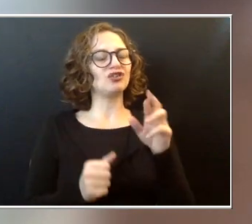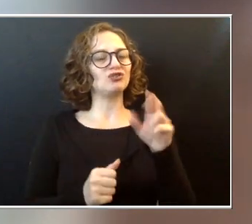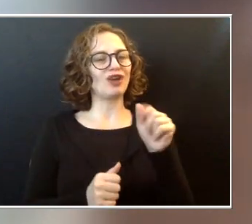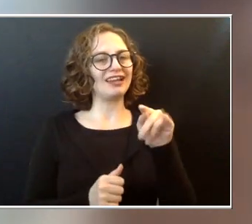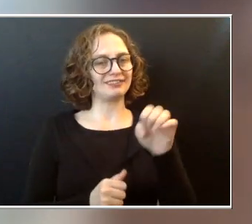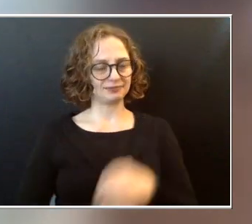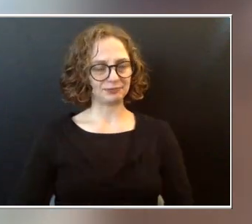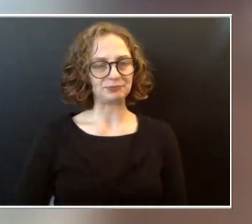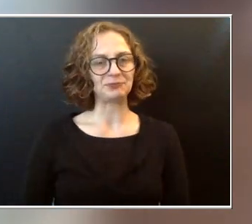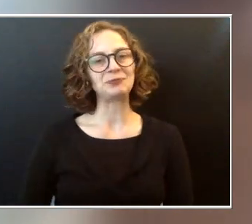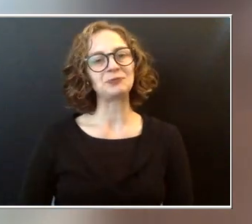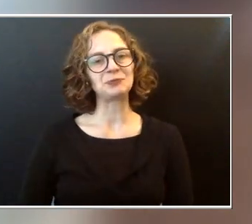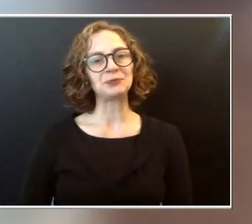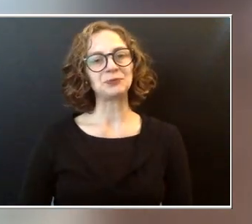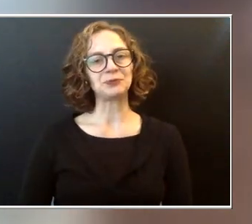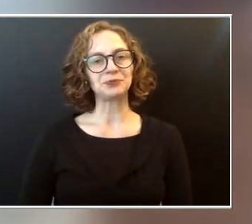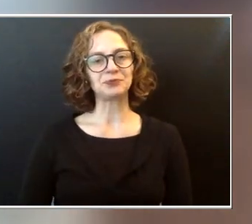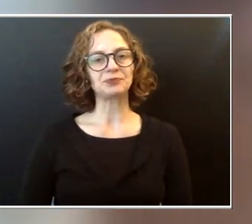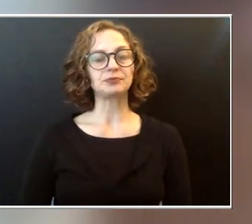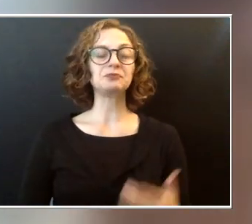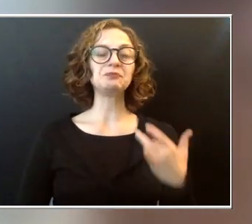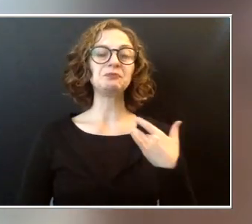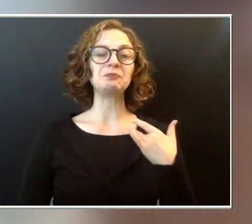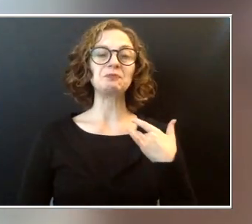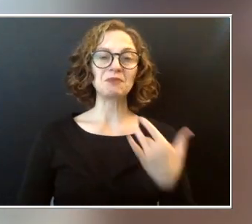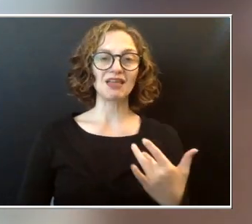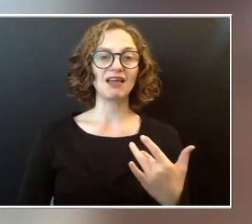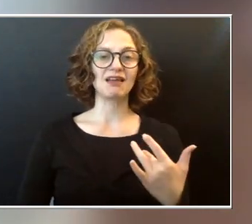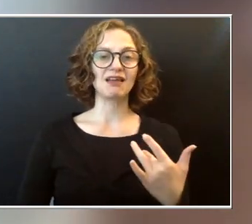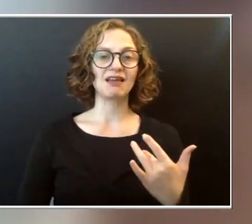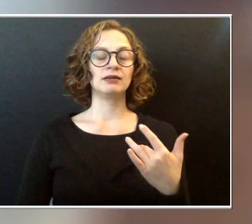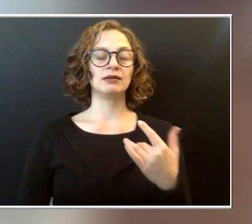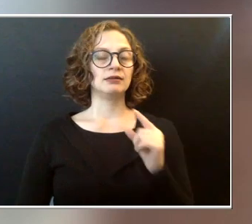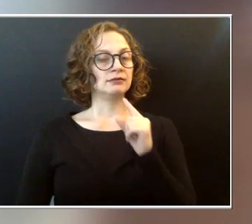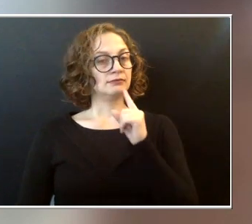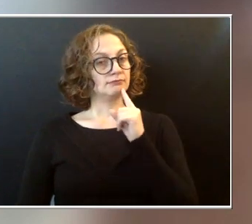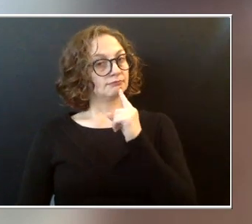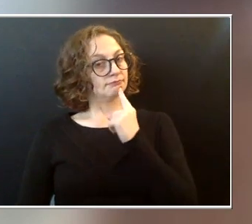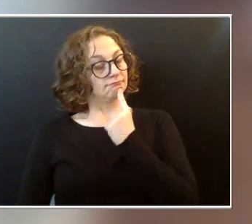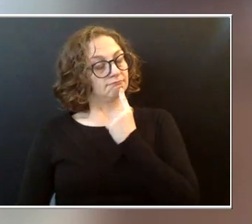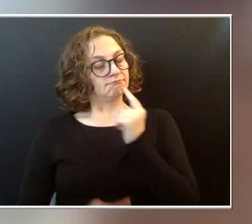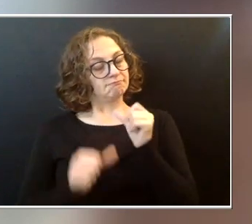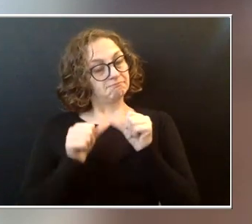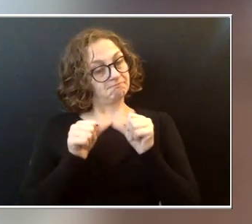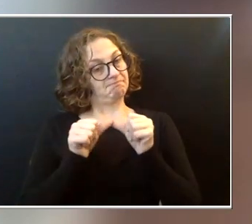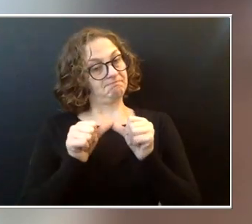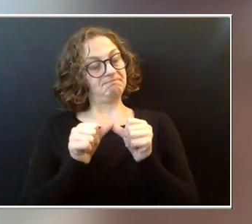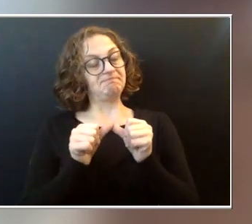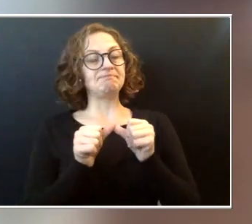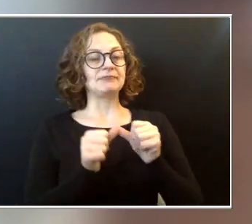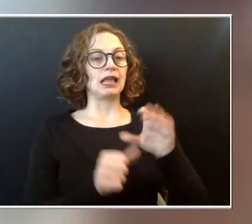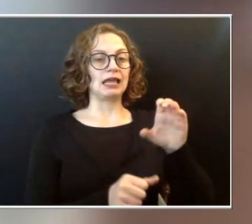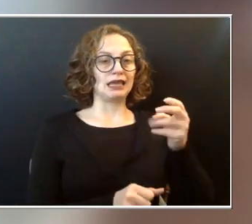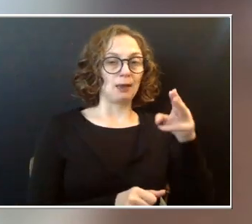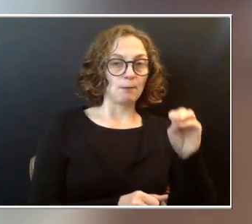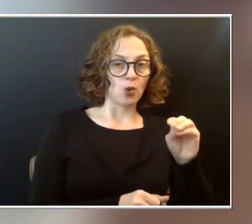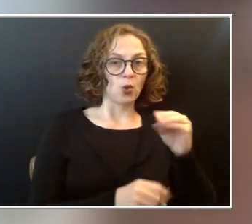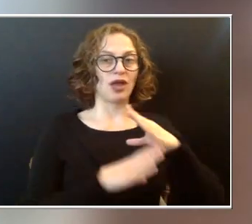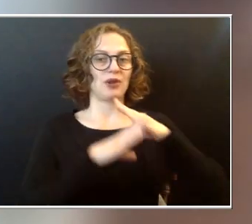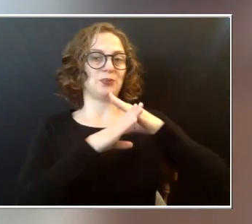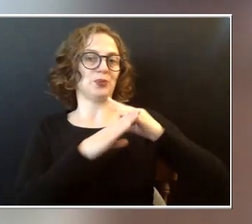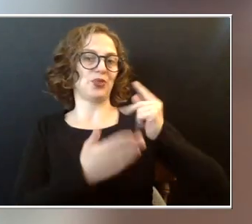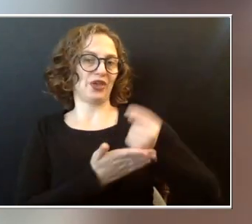typically an intense, long process of combination of chemotherapy and immunotherapy that's given